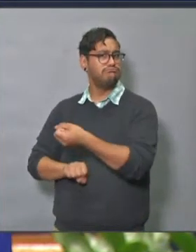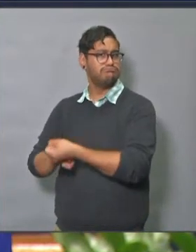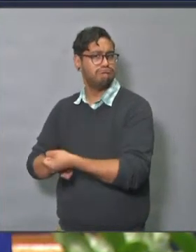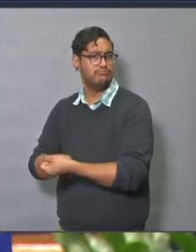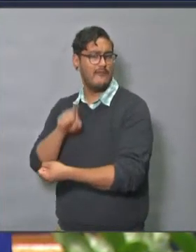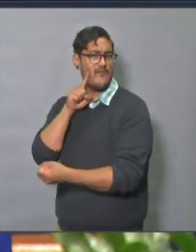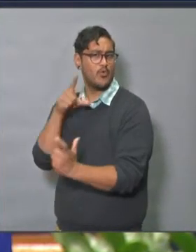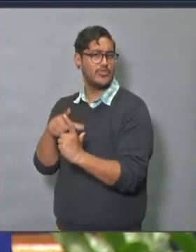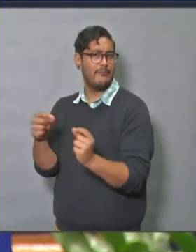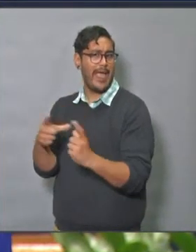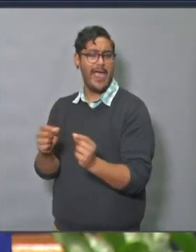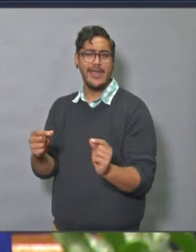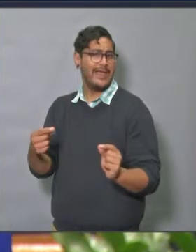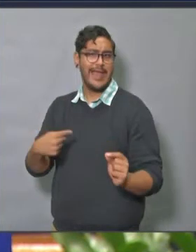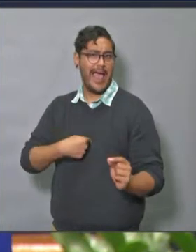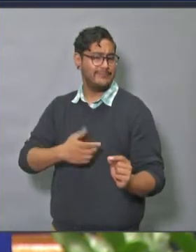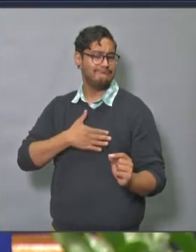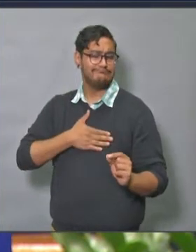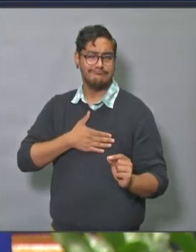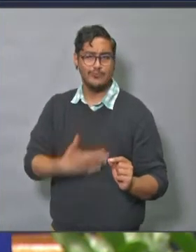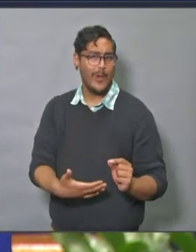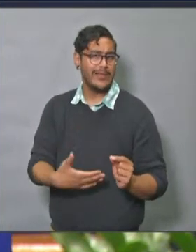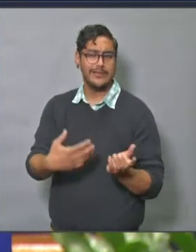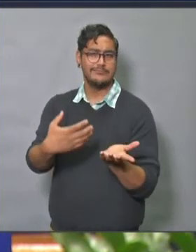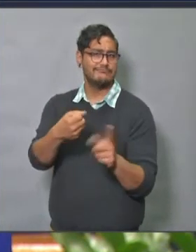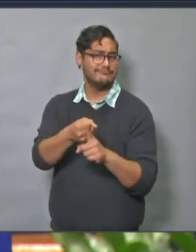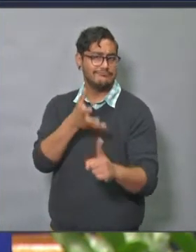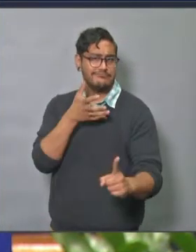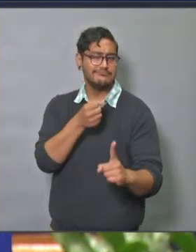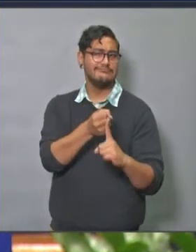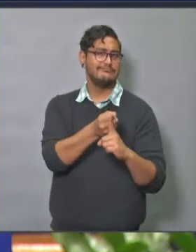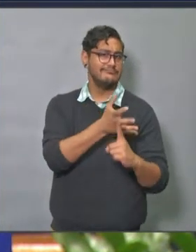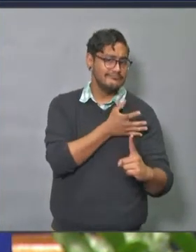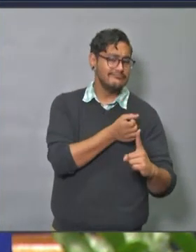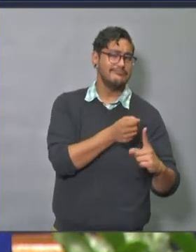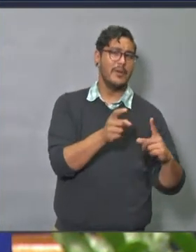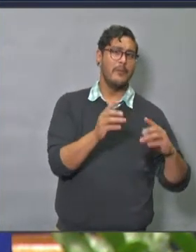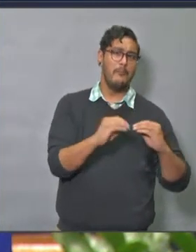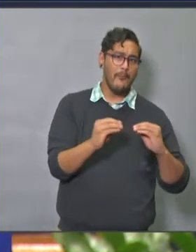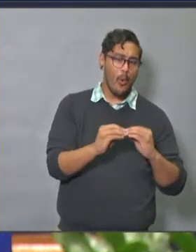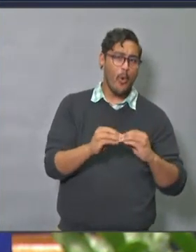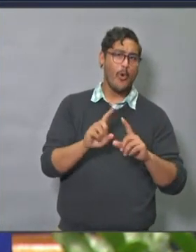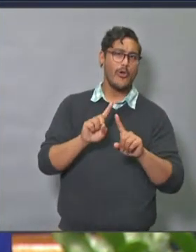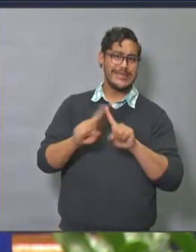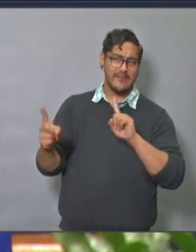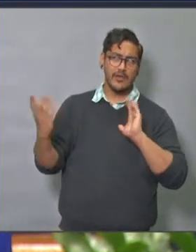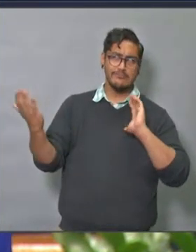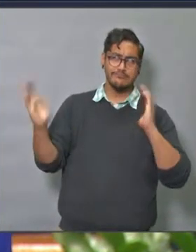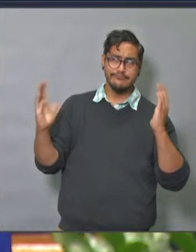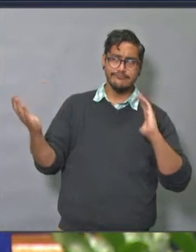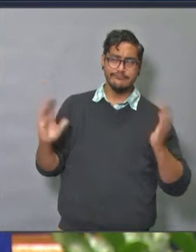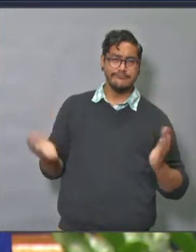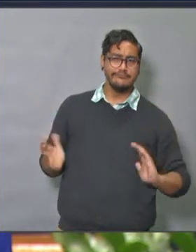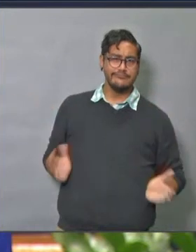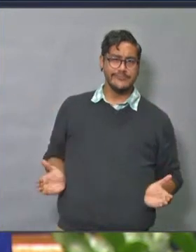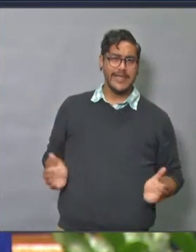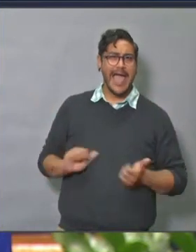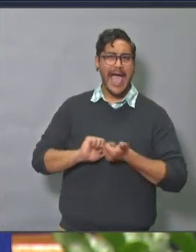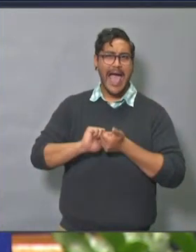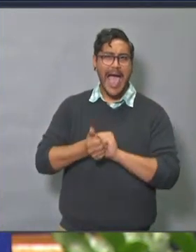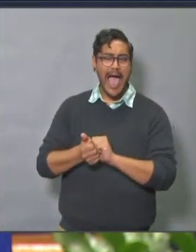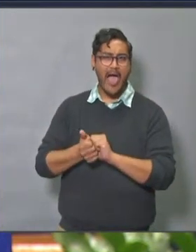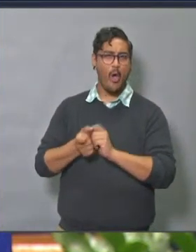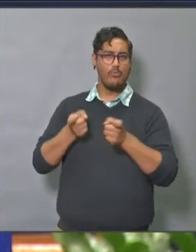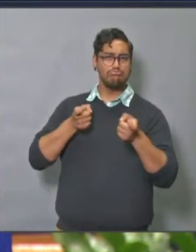at another time about sort of some of the differences in how a pandemic is handled in some